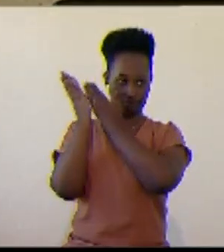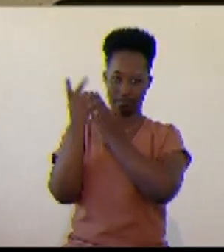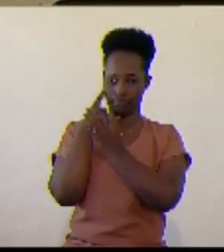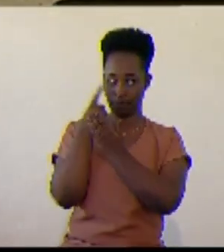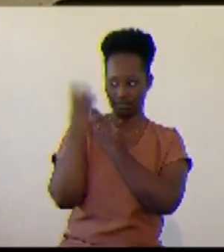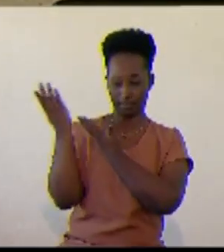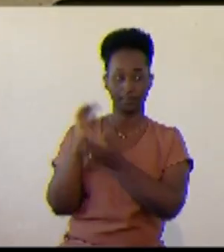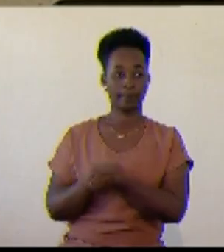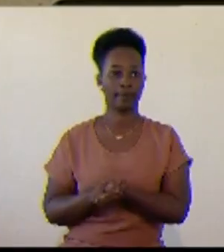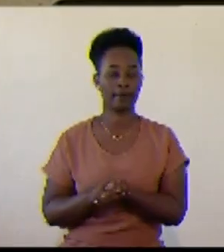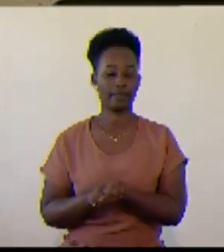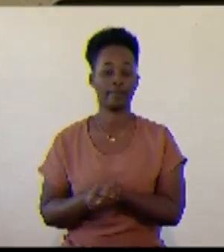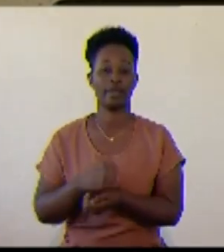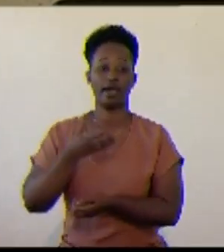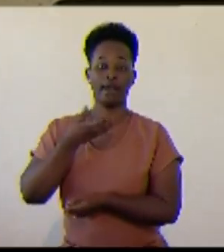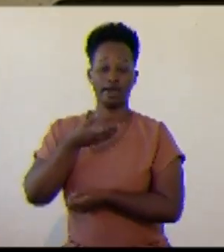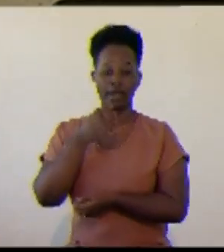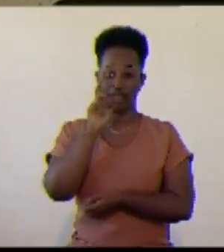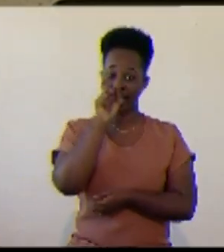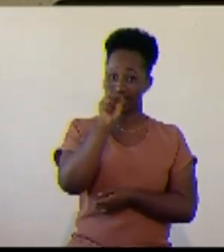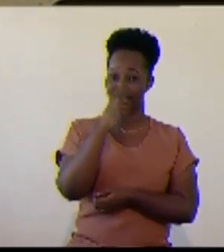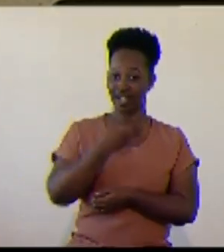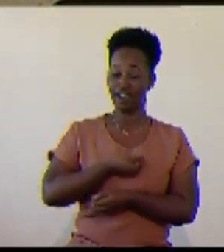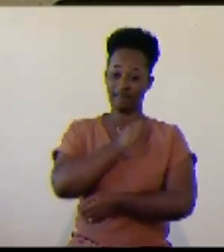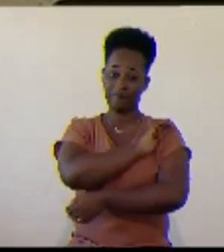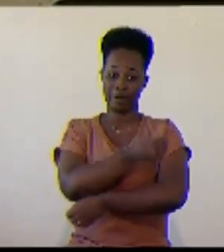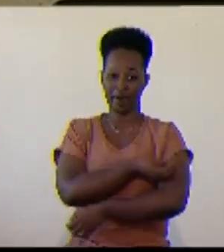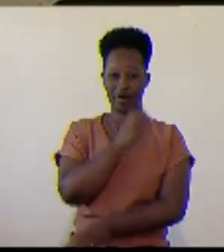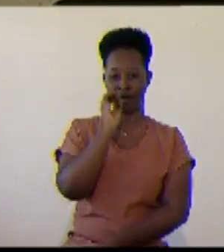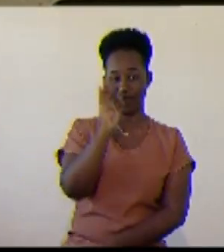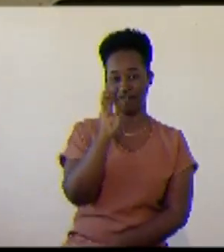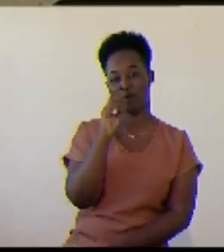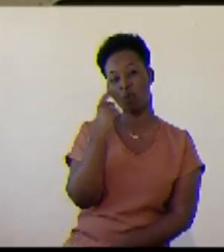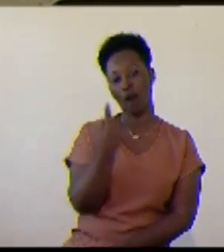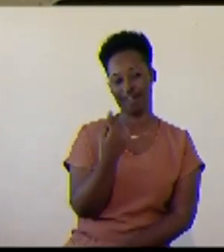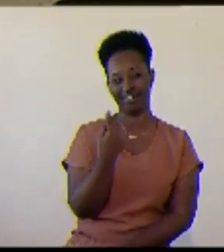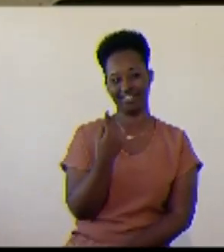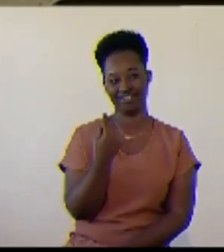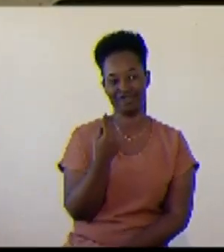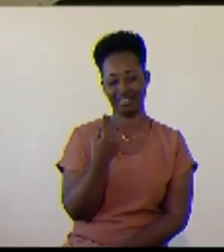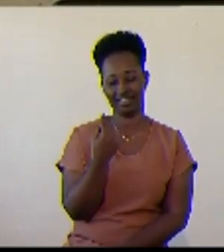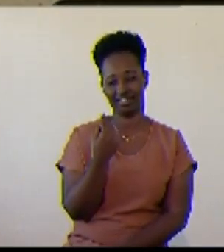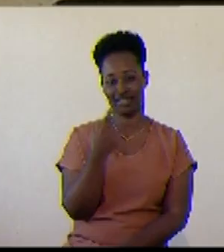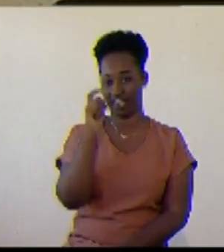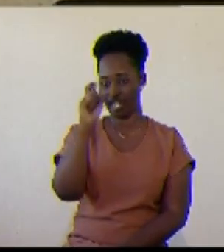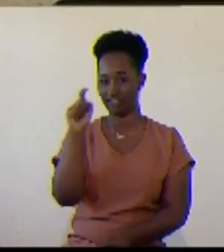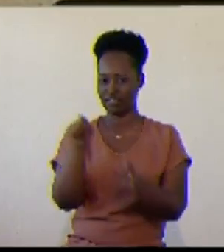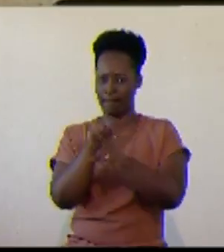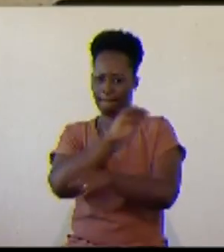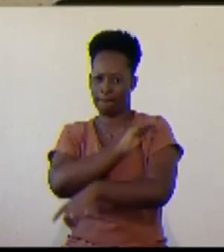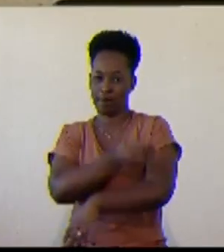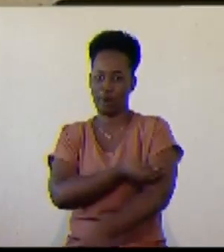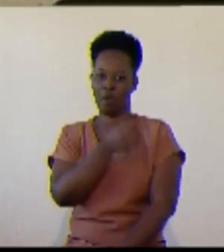here our x, it has a power of 1. Any number to power 1 is that number. So this is power 1. So you have to bring that